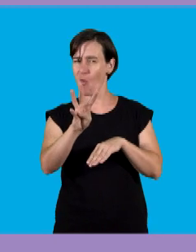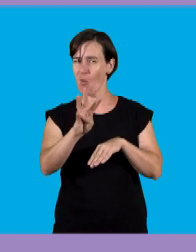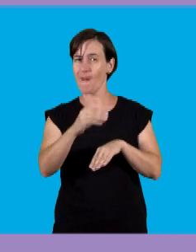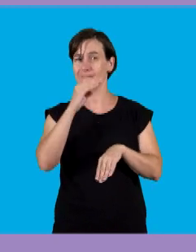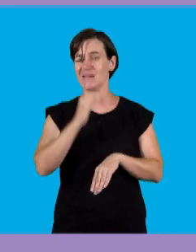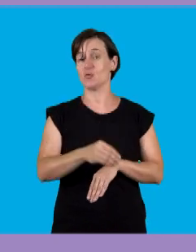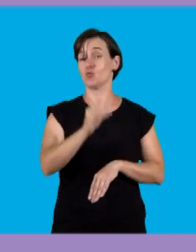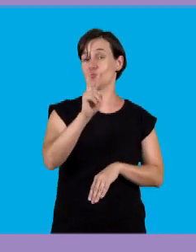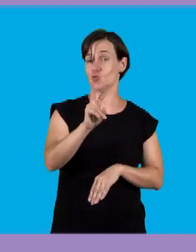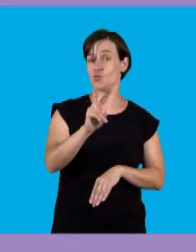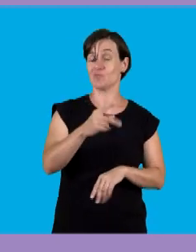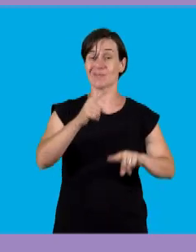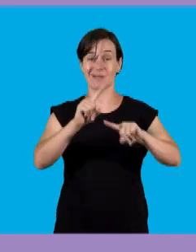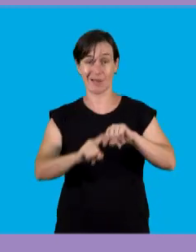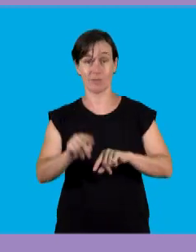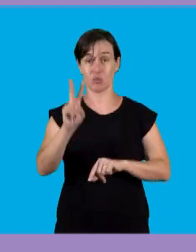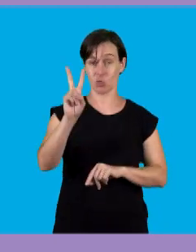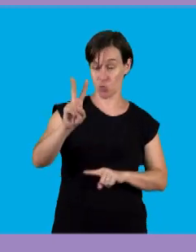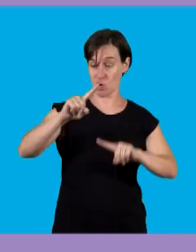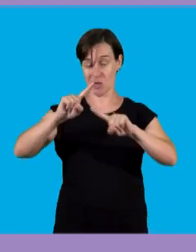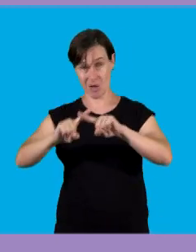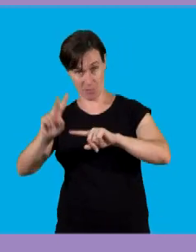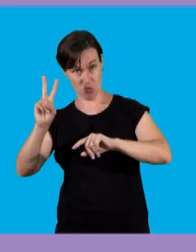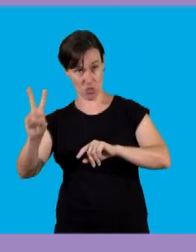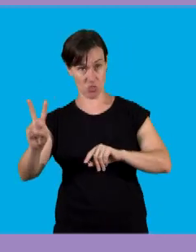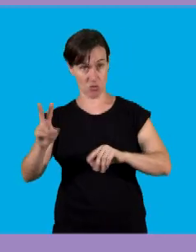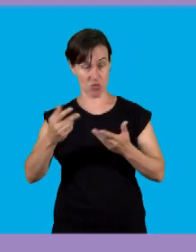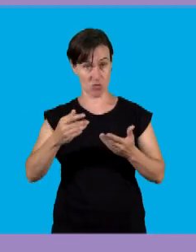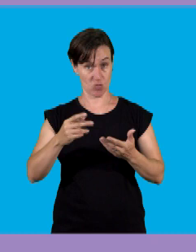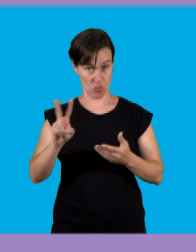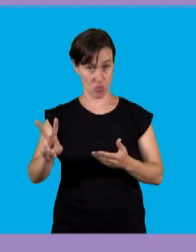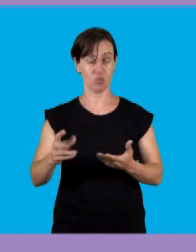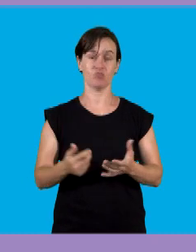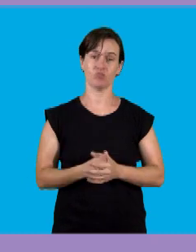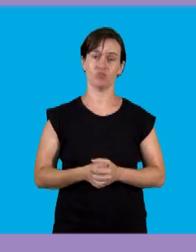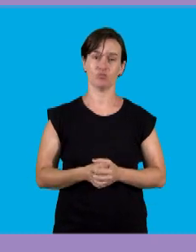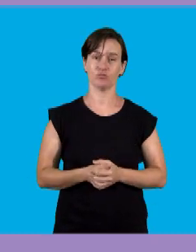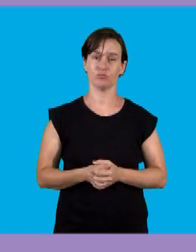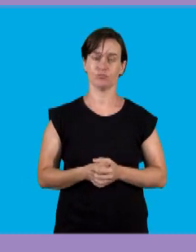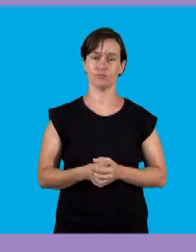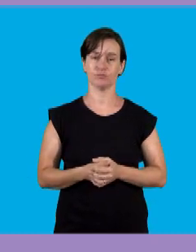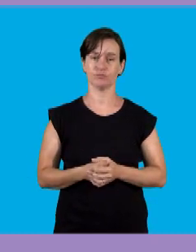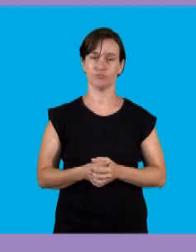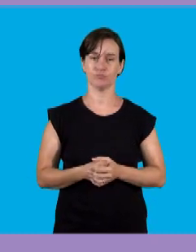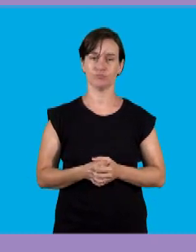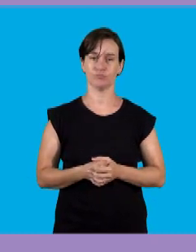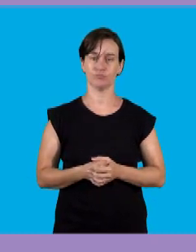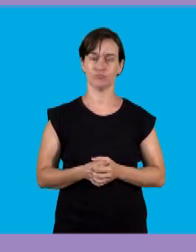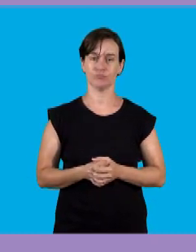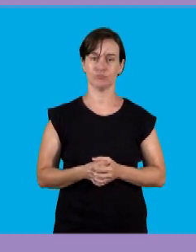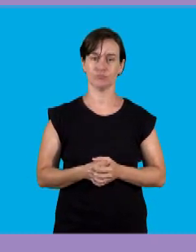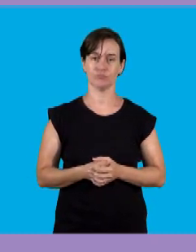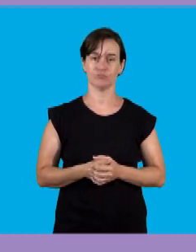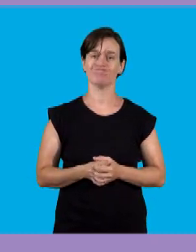is going to be 2 multiplied by 2, which gives us that 4. And again, we are going to multiply by